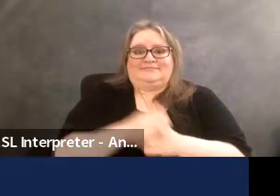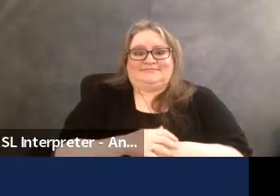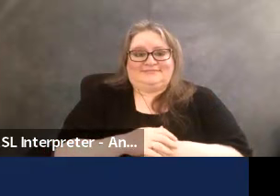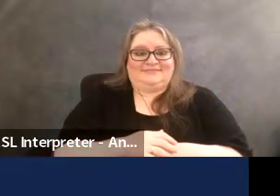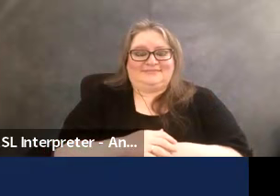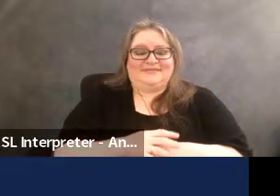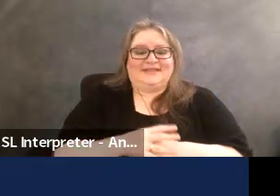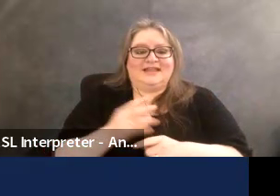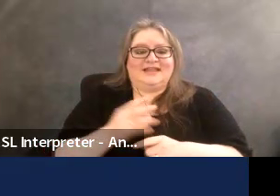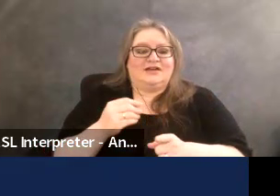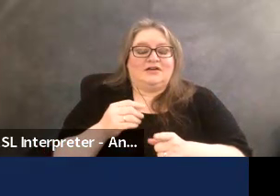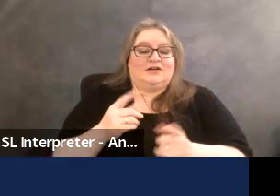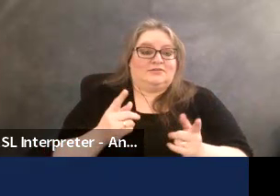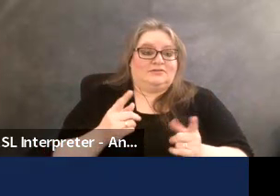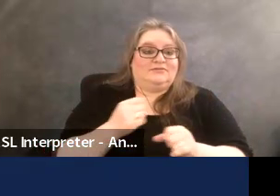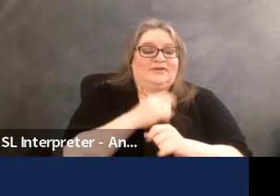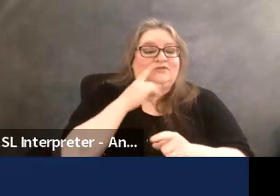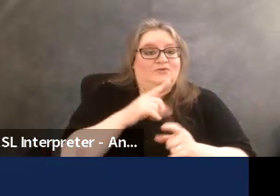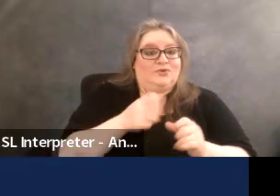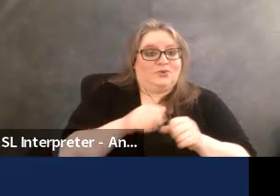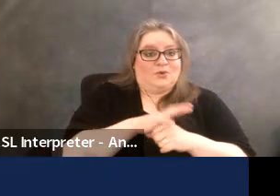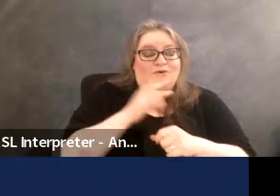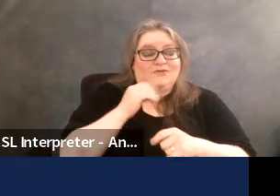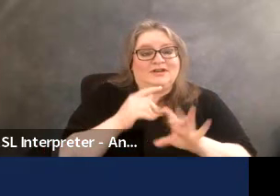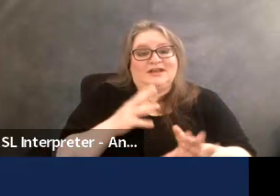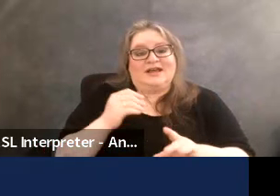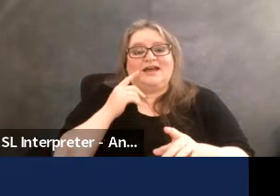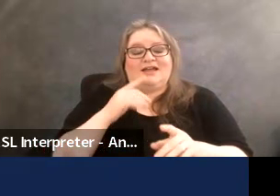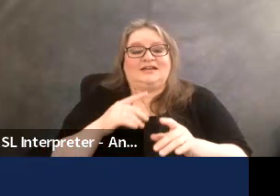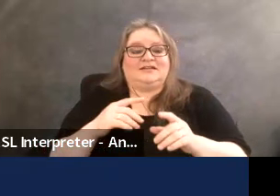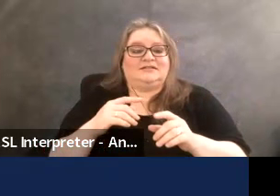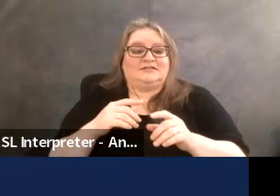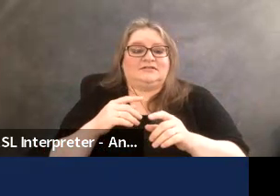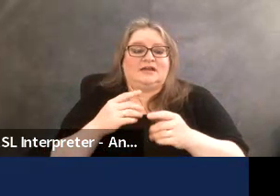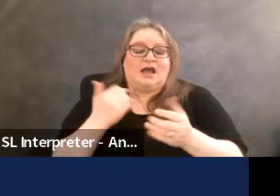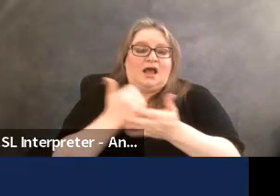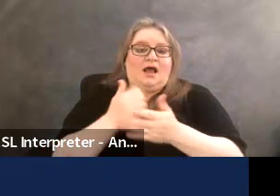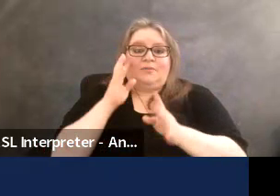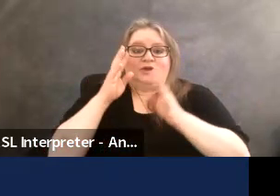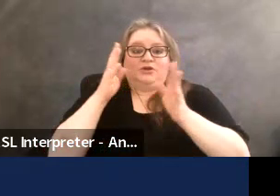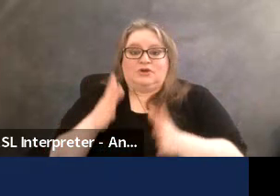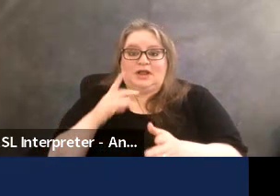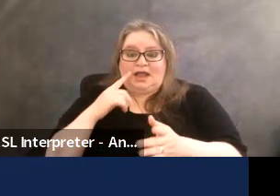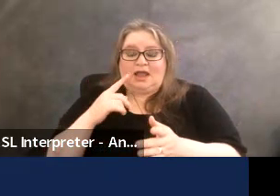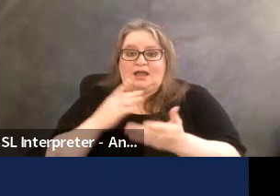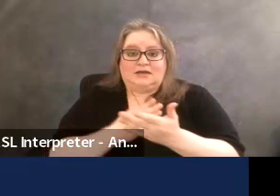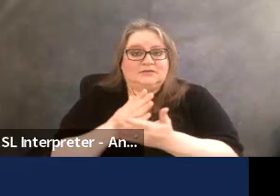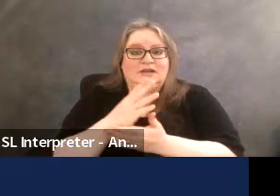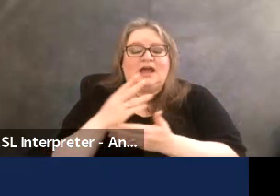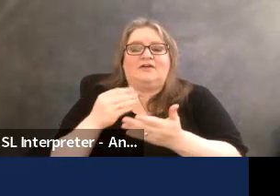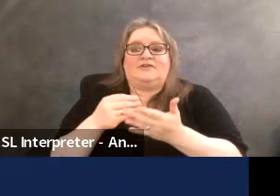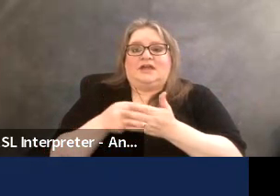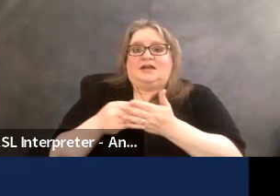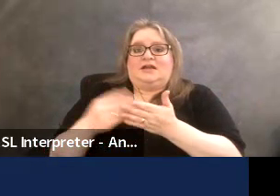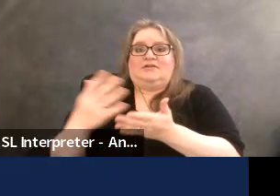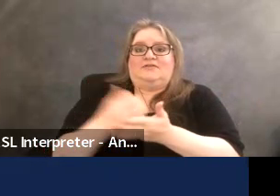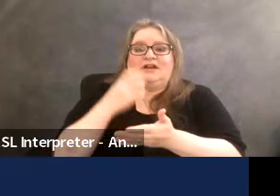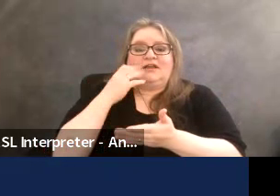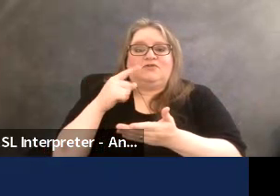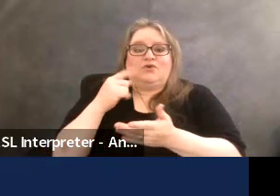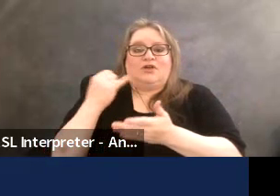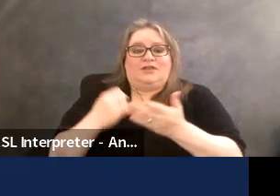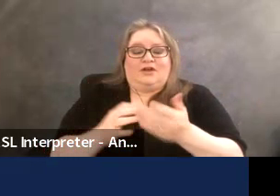and winning COVID relief funding for the arts and culture sector to helping creatives navigate public funding for the arts, we're here to